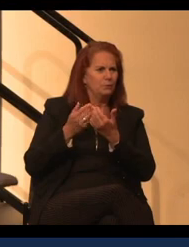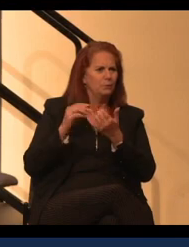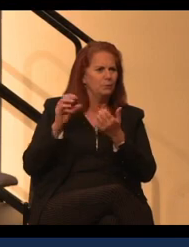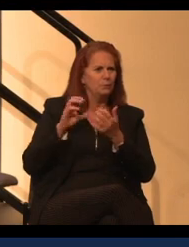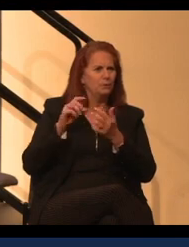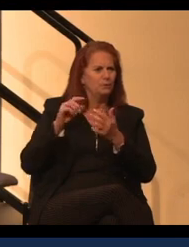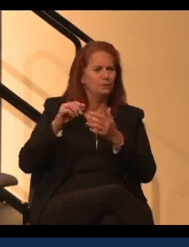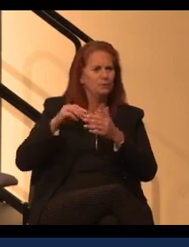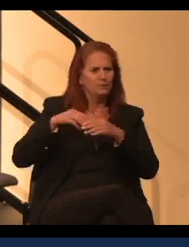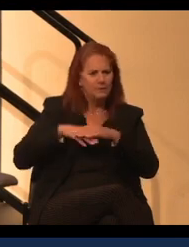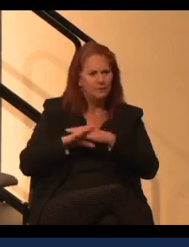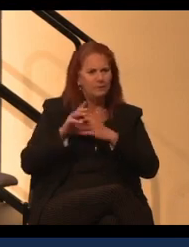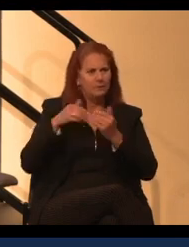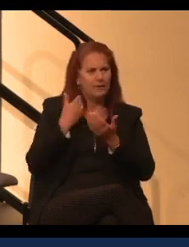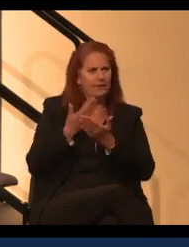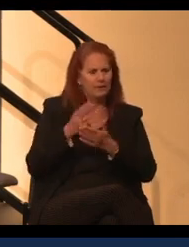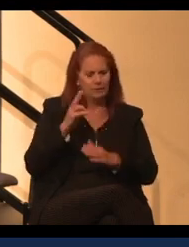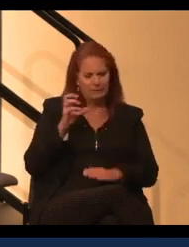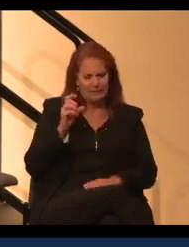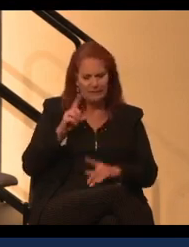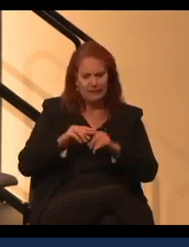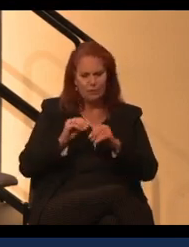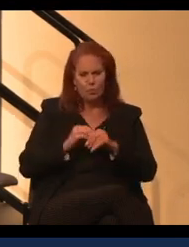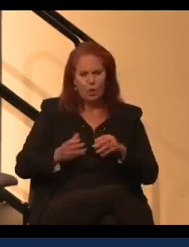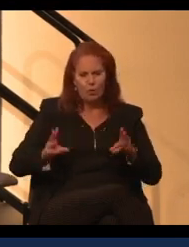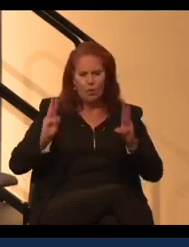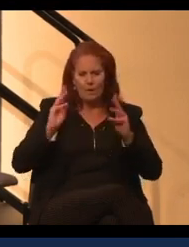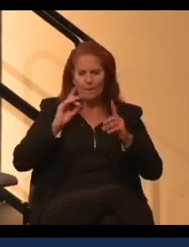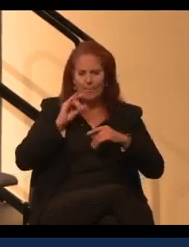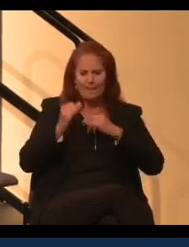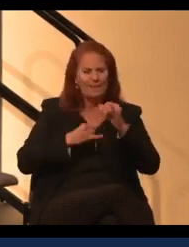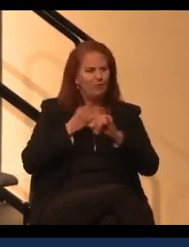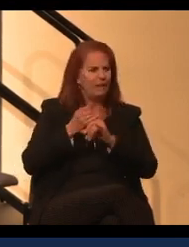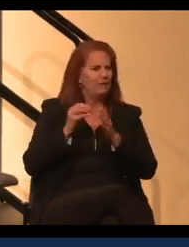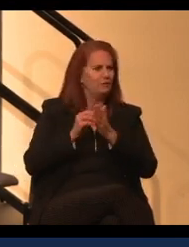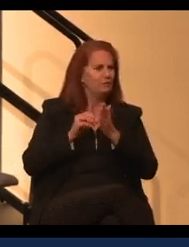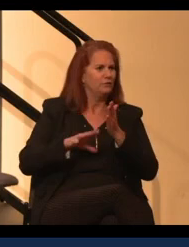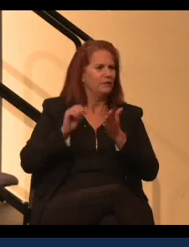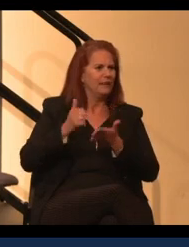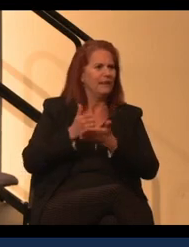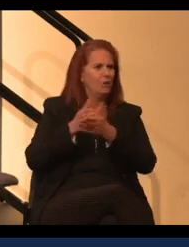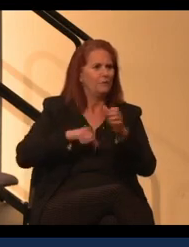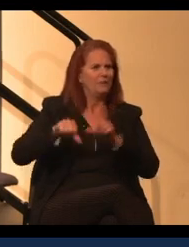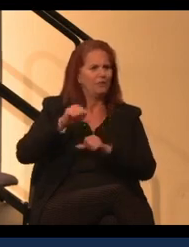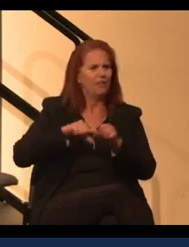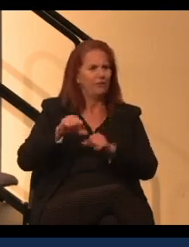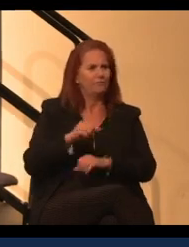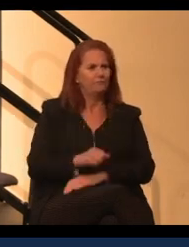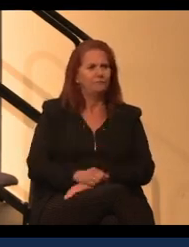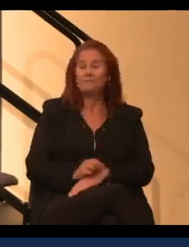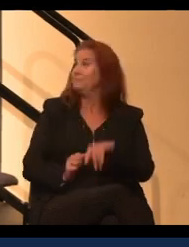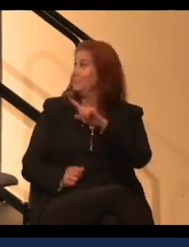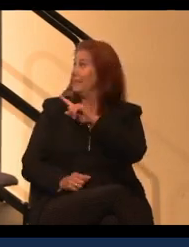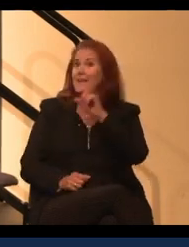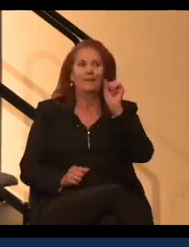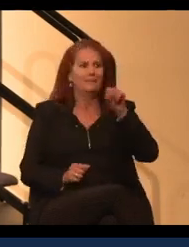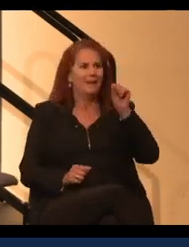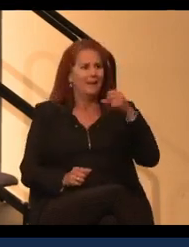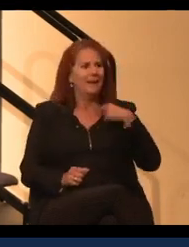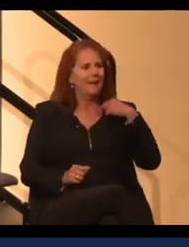UCSD. So, but in what way can international students help each other out? Yeah, I